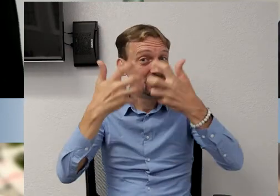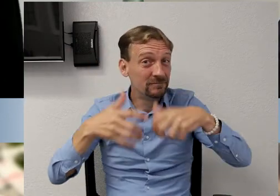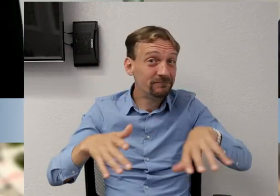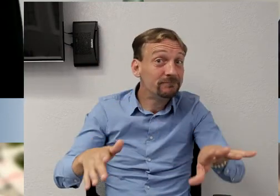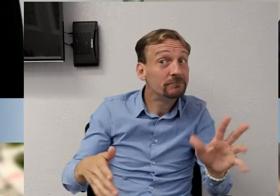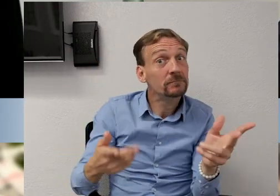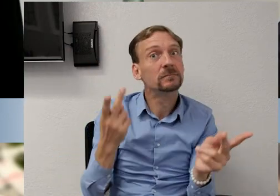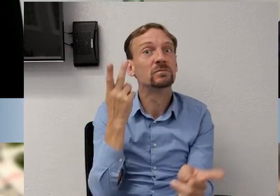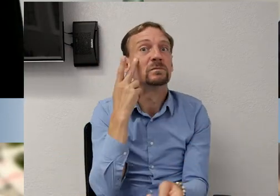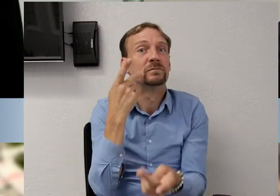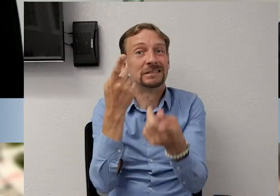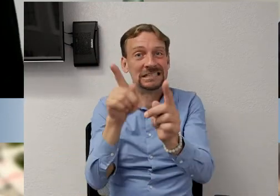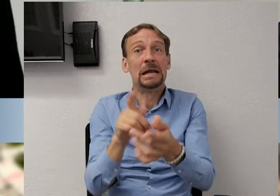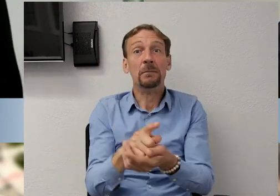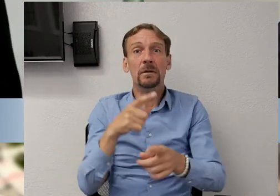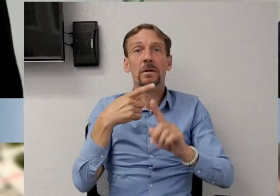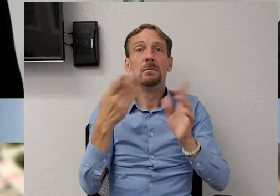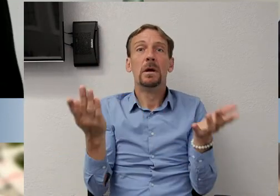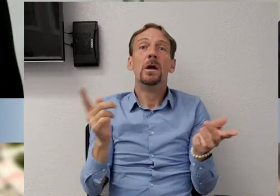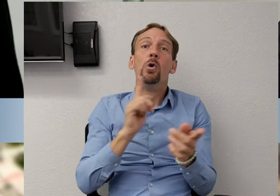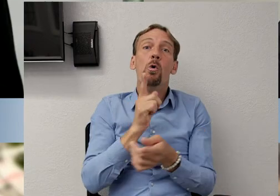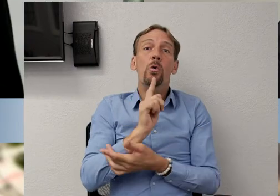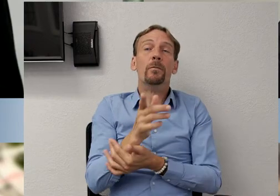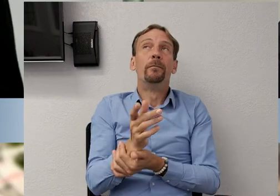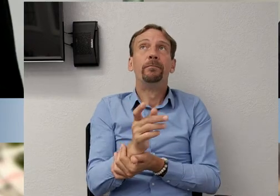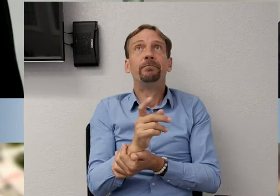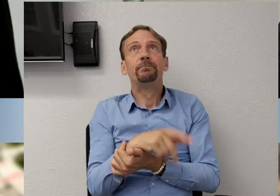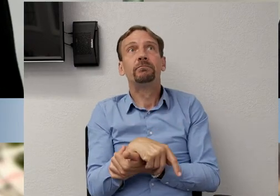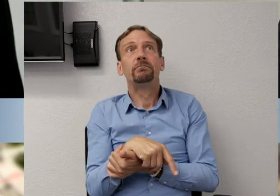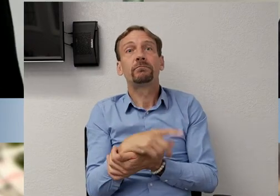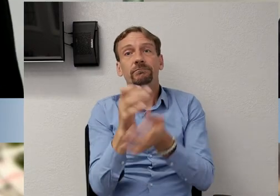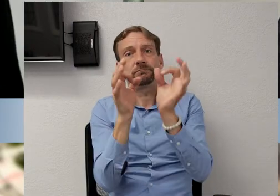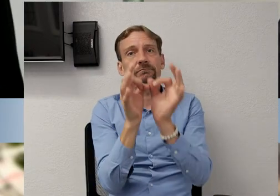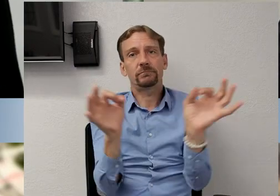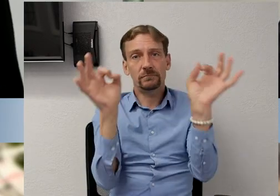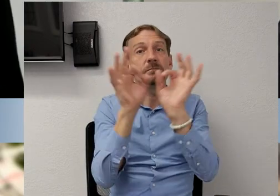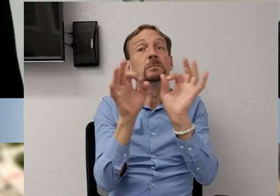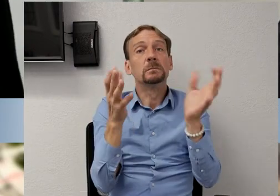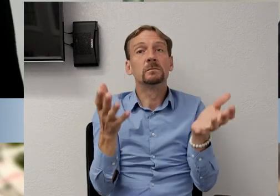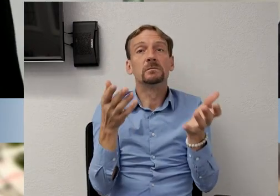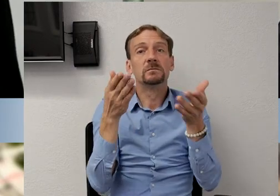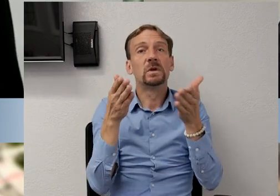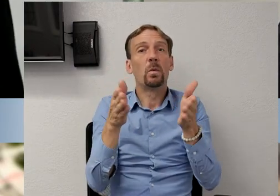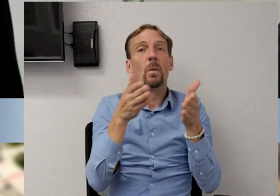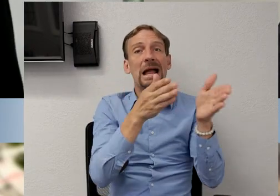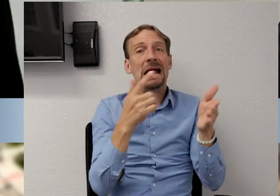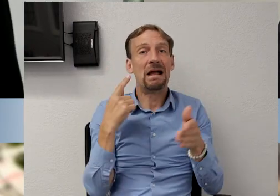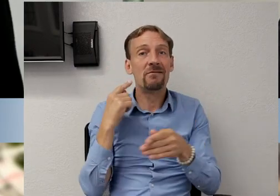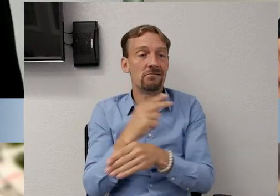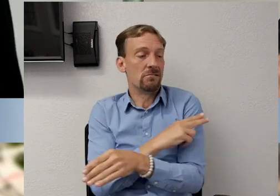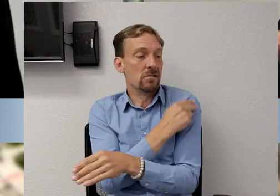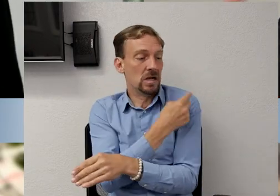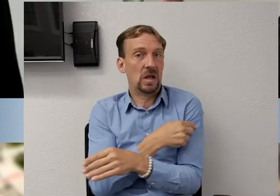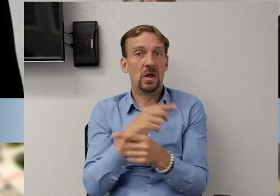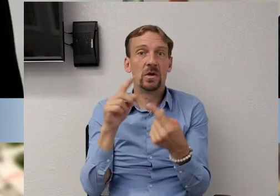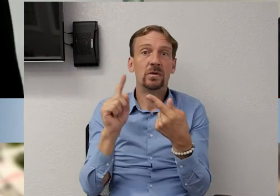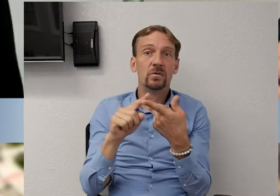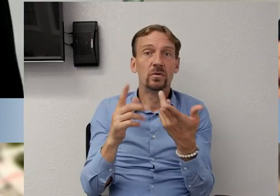but definitely, an important way for hospitals to